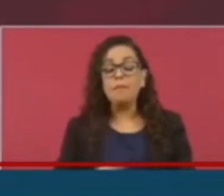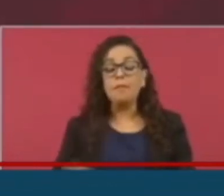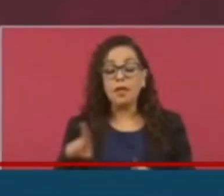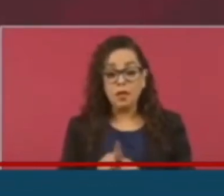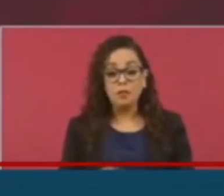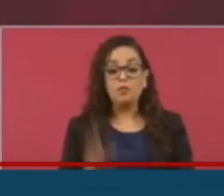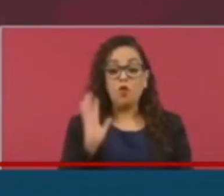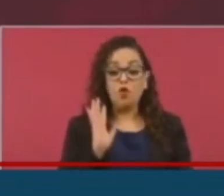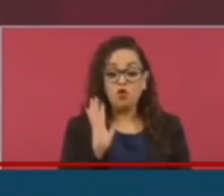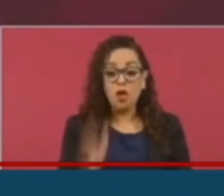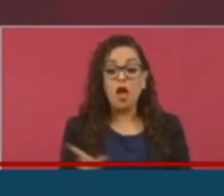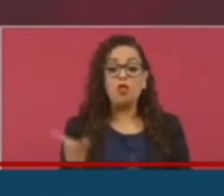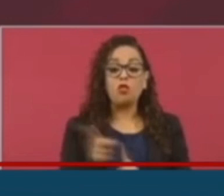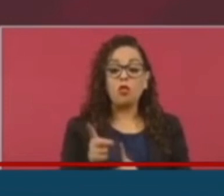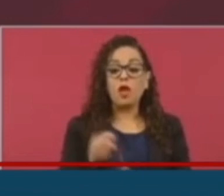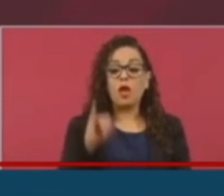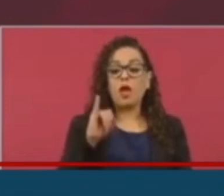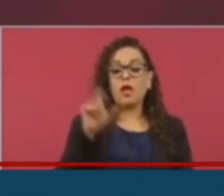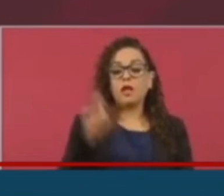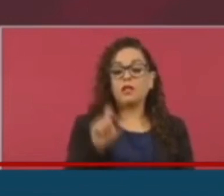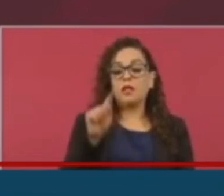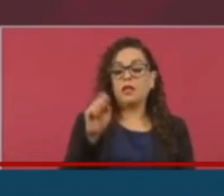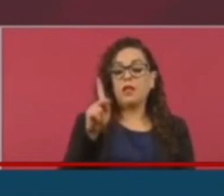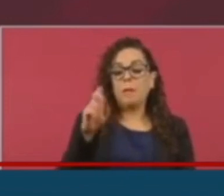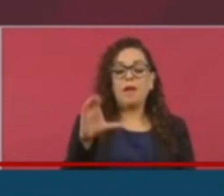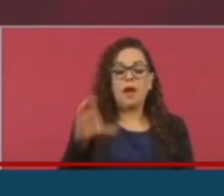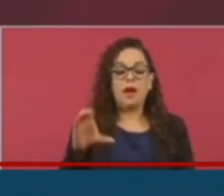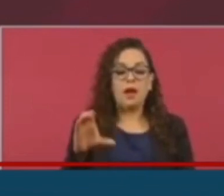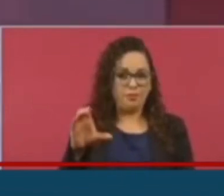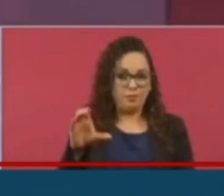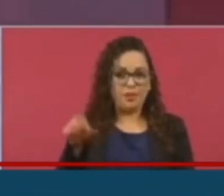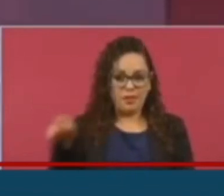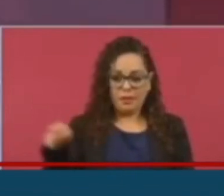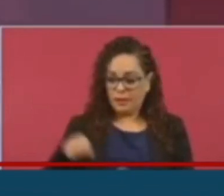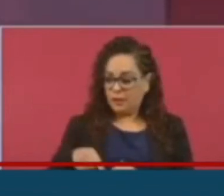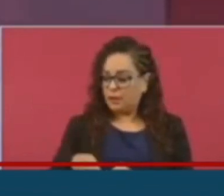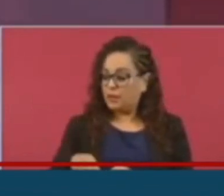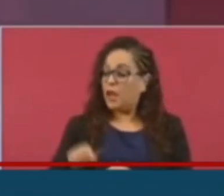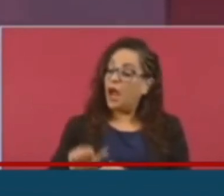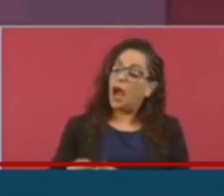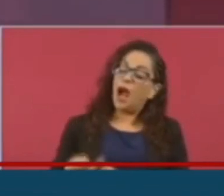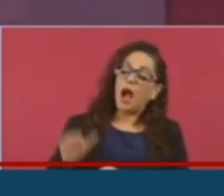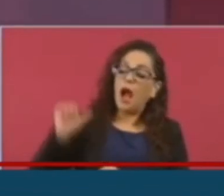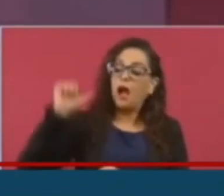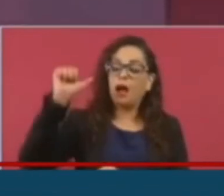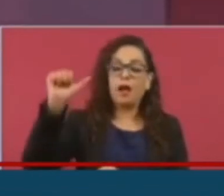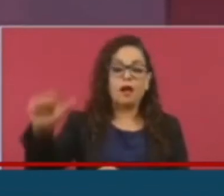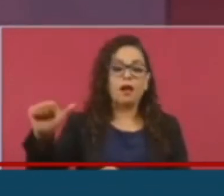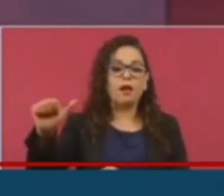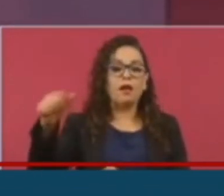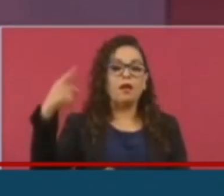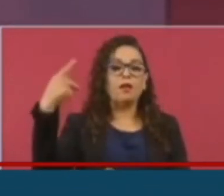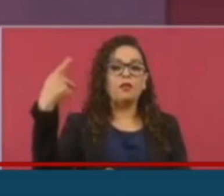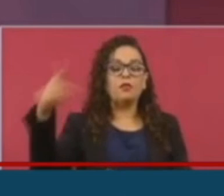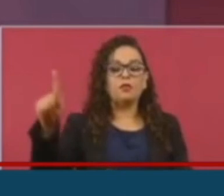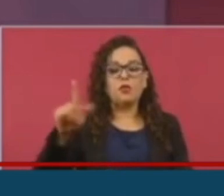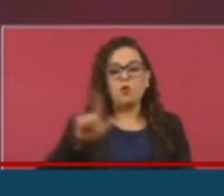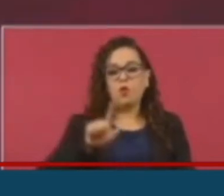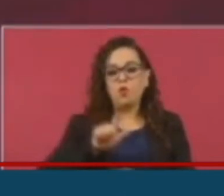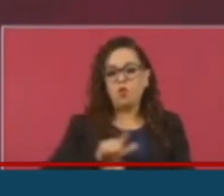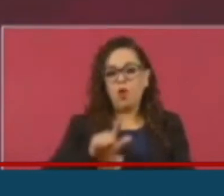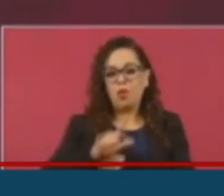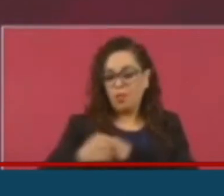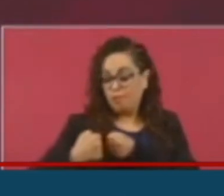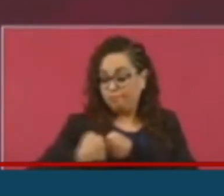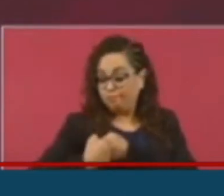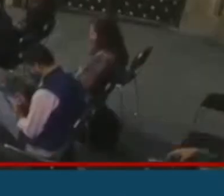in the disqualification of 5 indictment against 28 people. The head of state emphasized that the most important thing to prevent drug